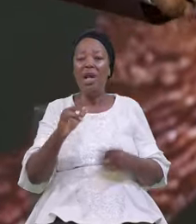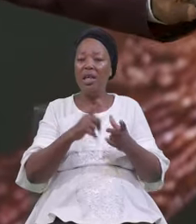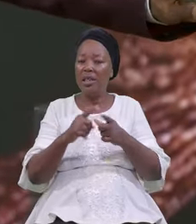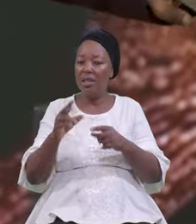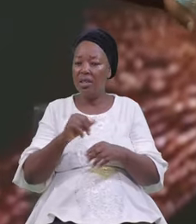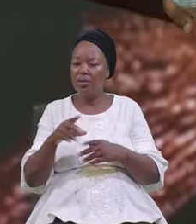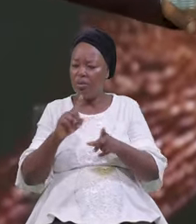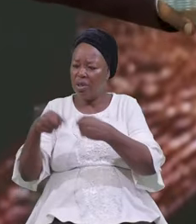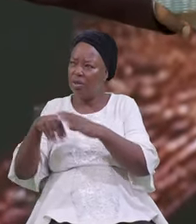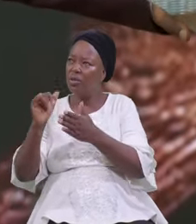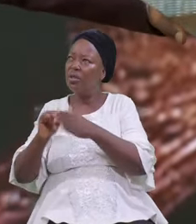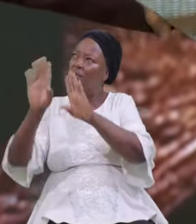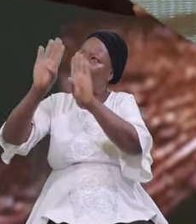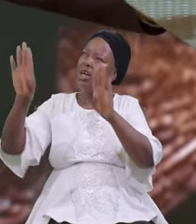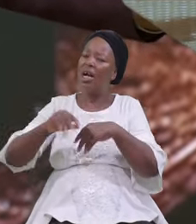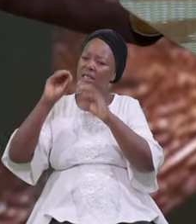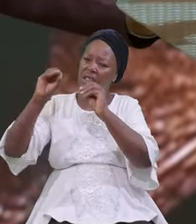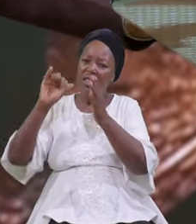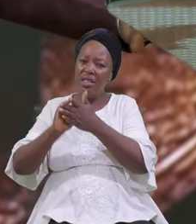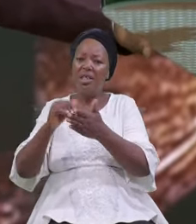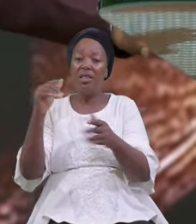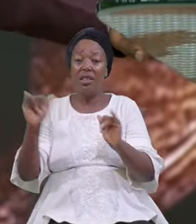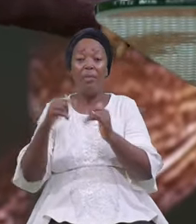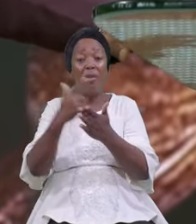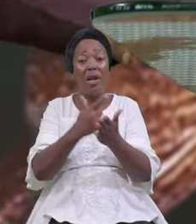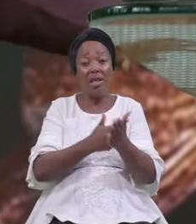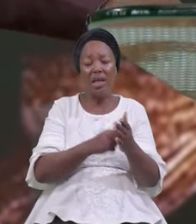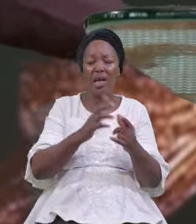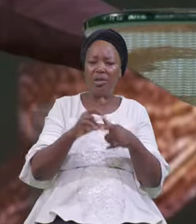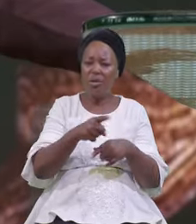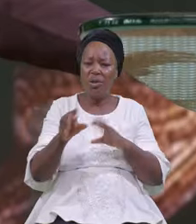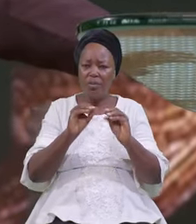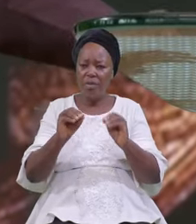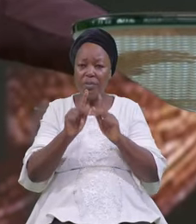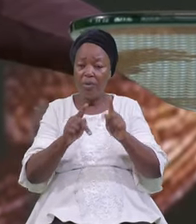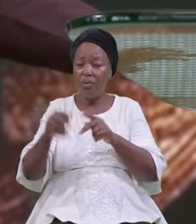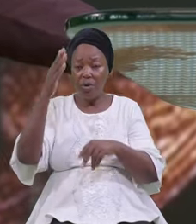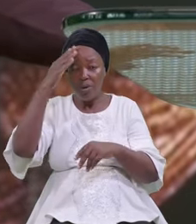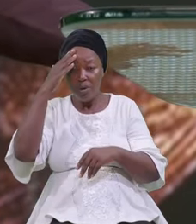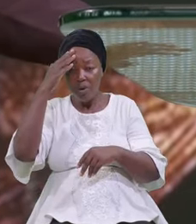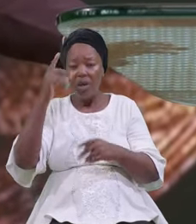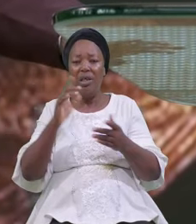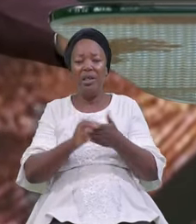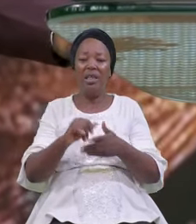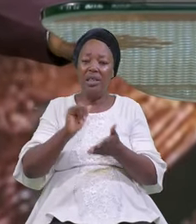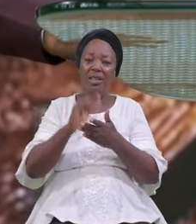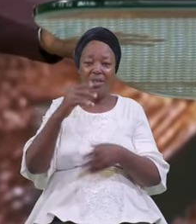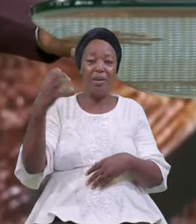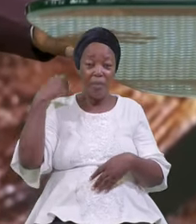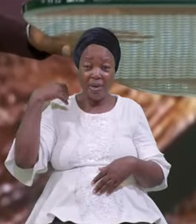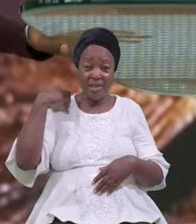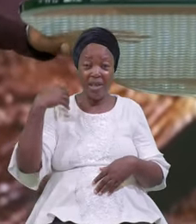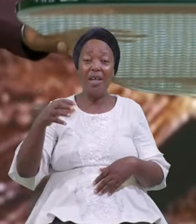the board to teach that same lesson, and those people know, they knew that's